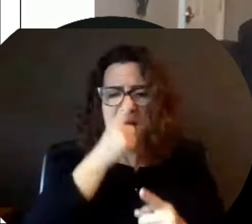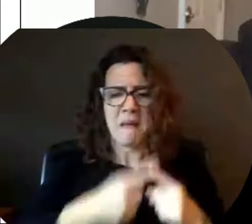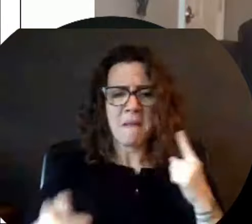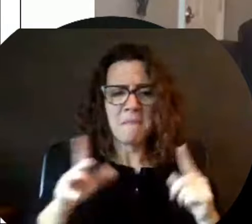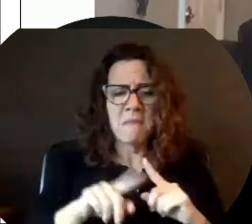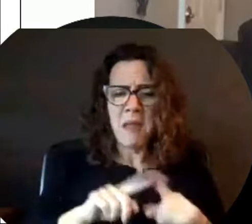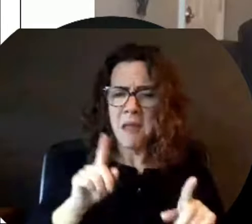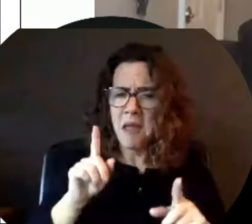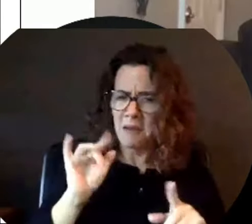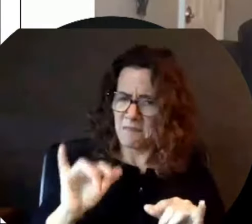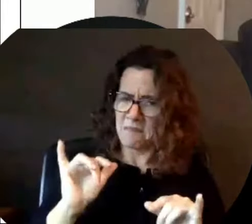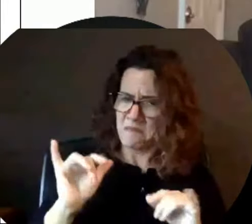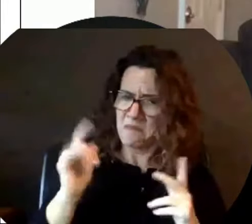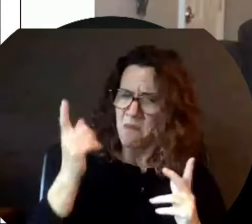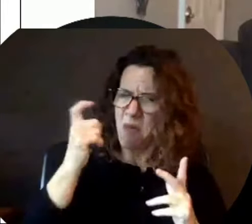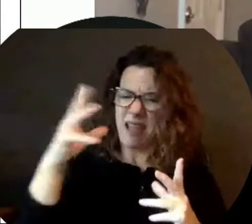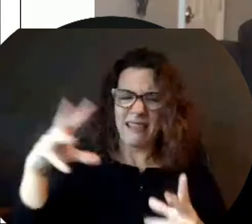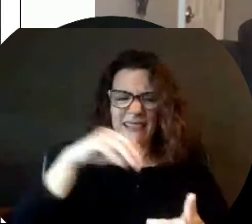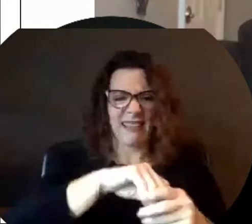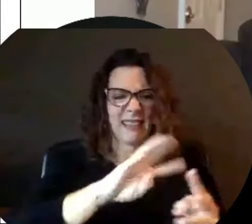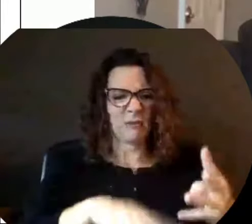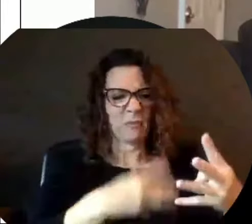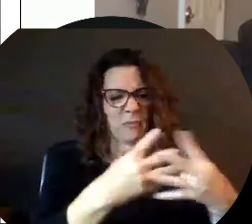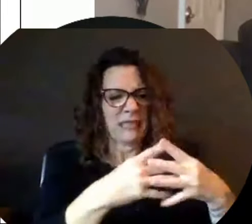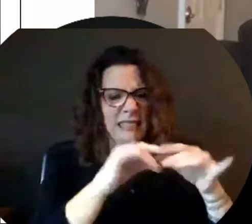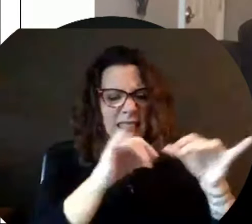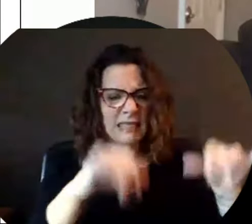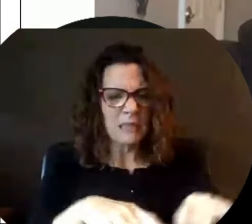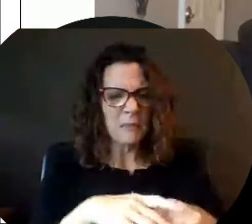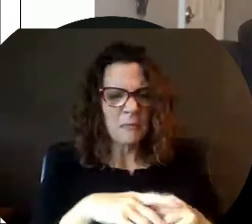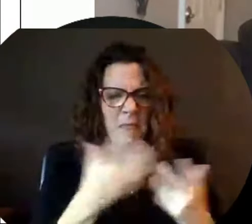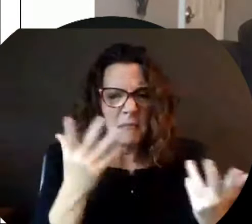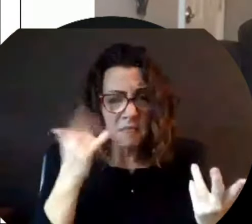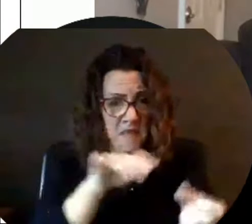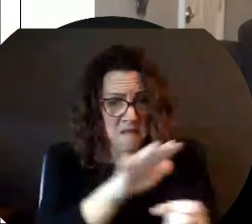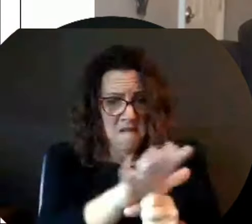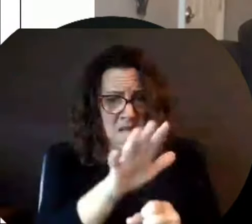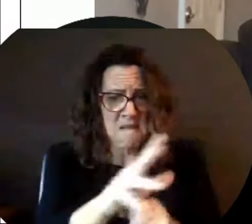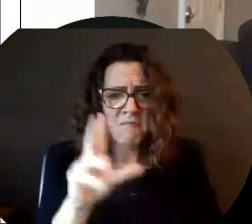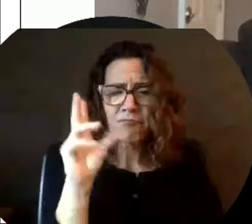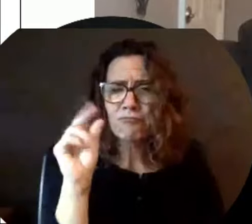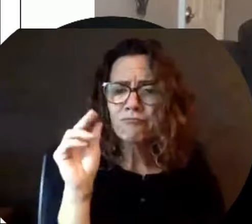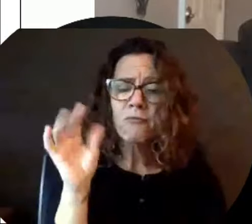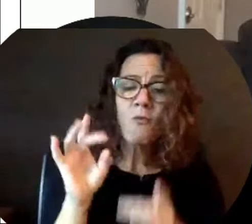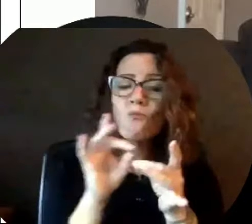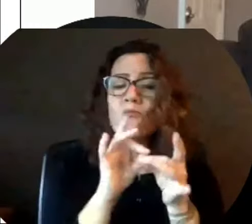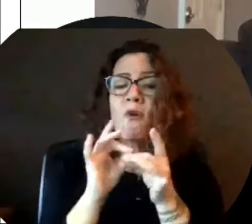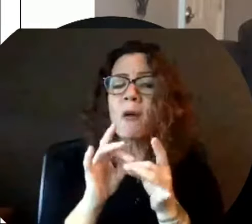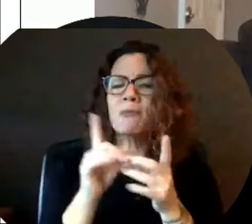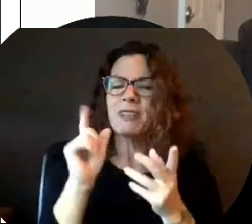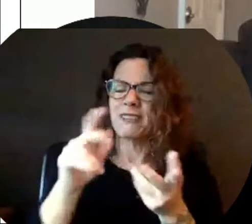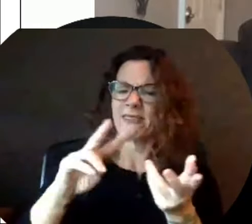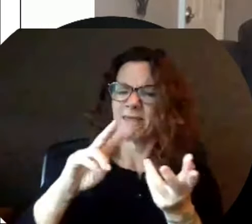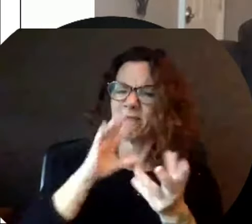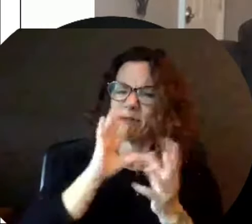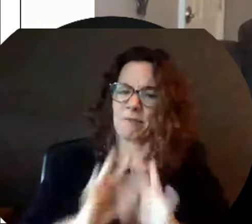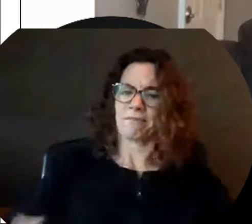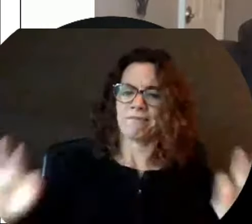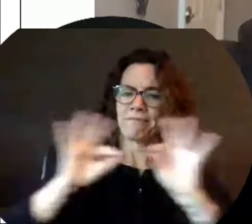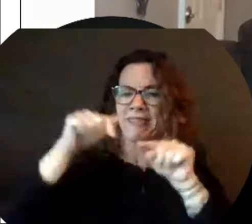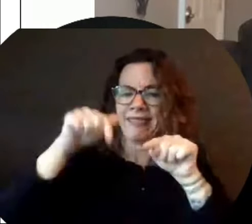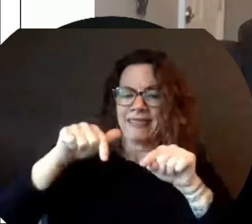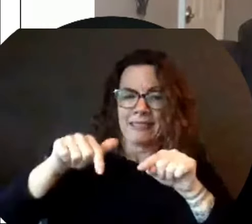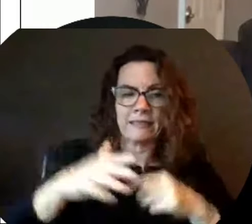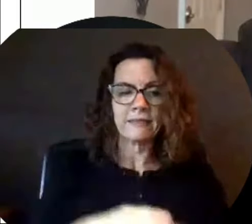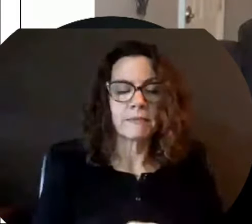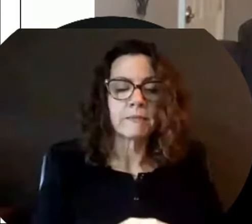cooperation by the existence of these things, especially if you're black, brown, or indigenous, especially if you're impoverished. This is how they keep